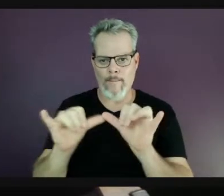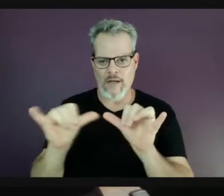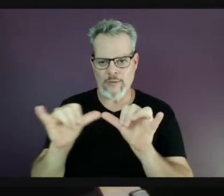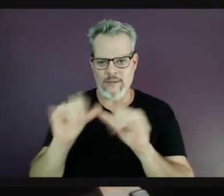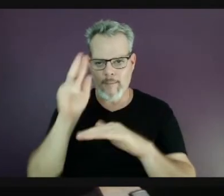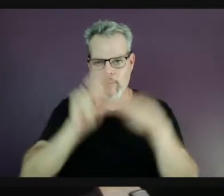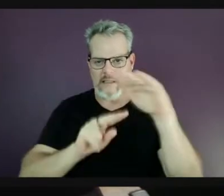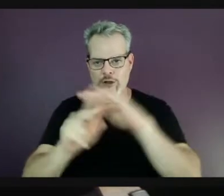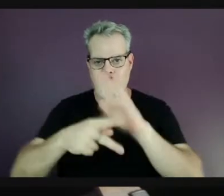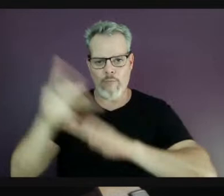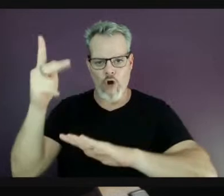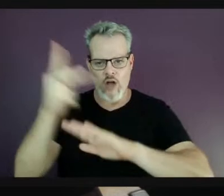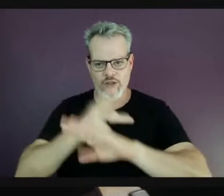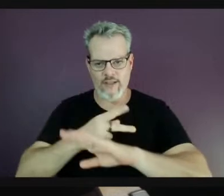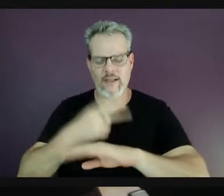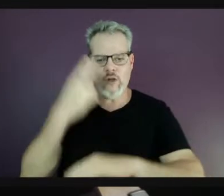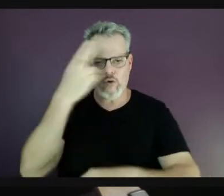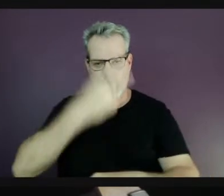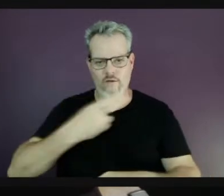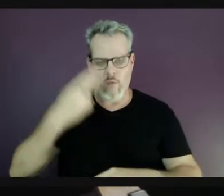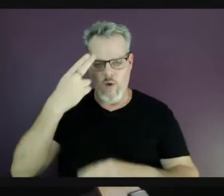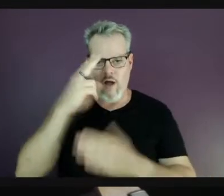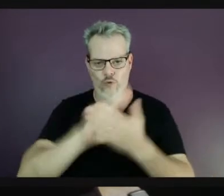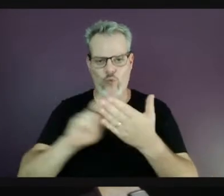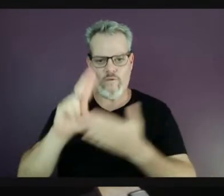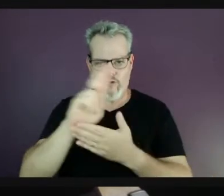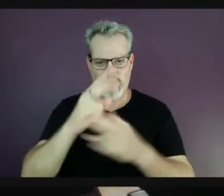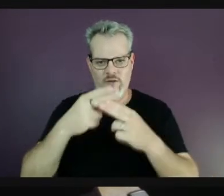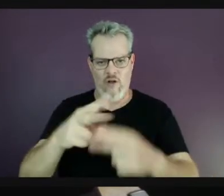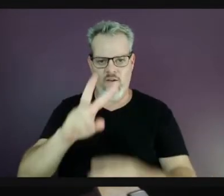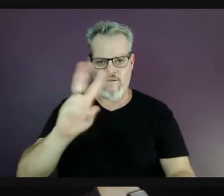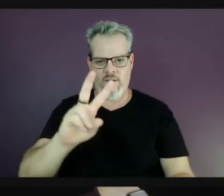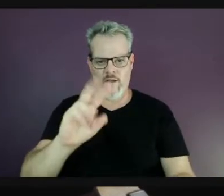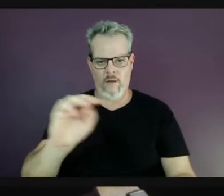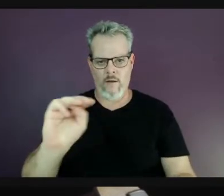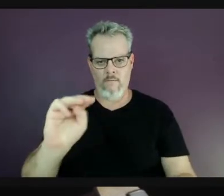Manoa. They call this the VMAP project.